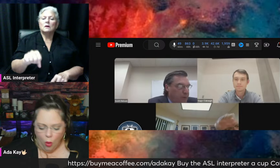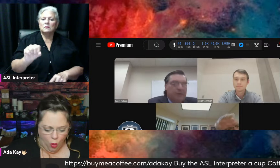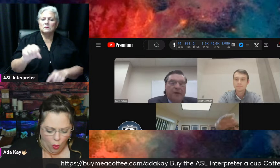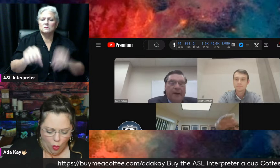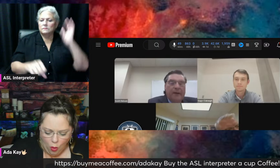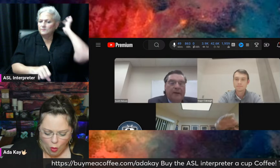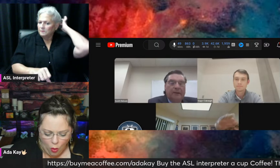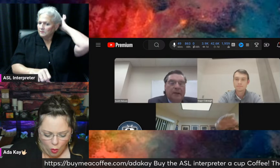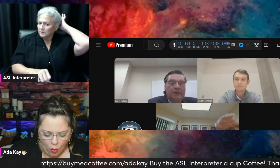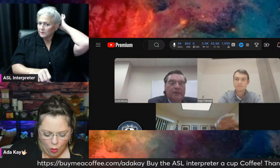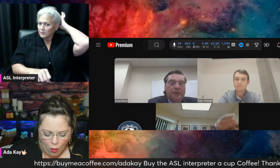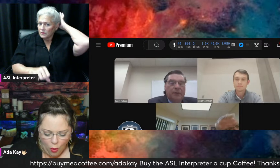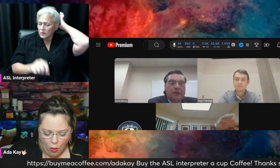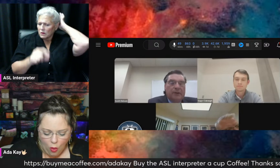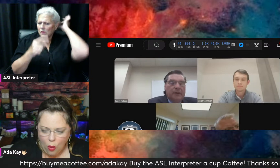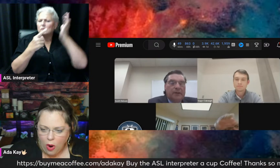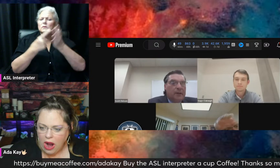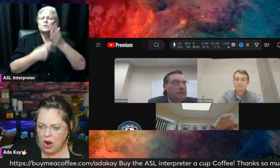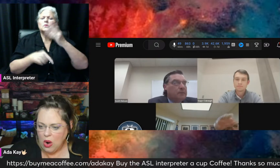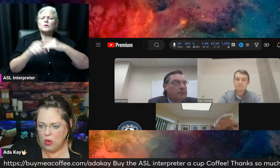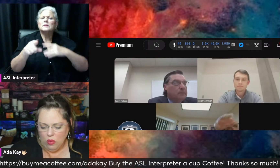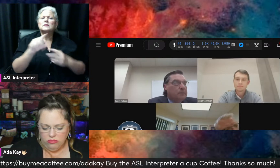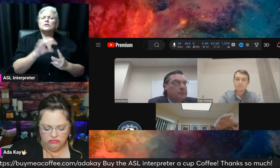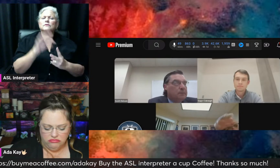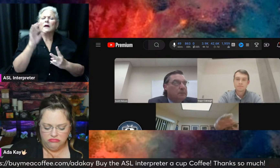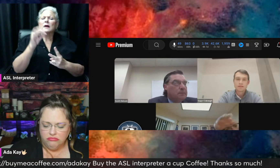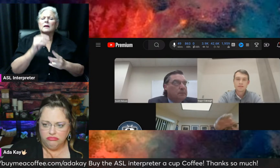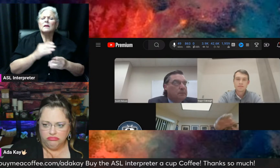And what were your findings after doing the testing?